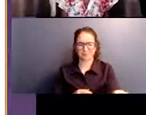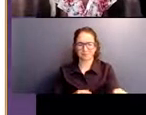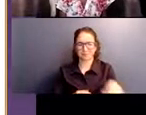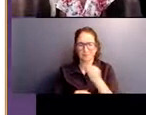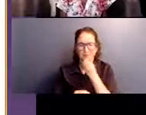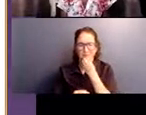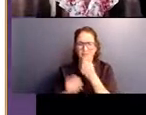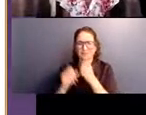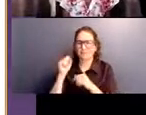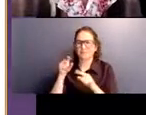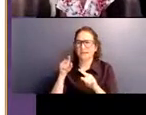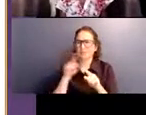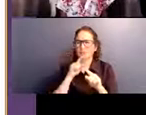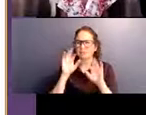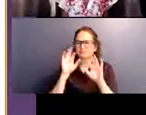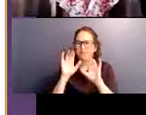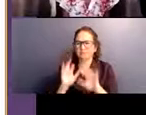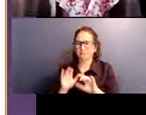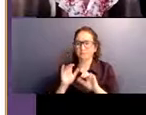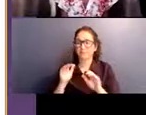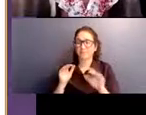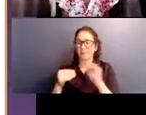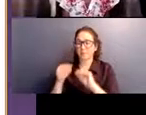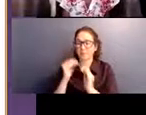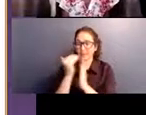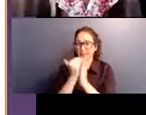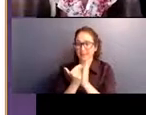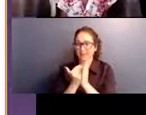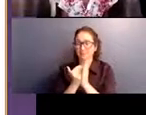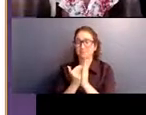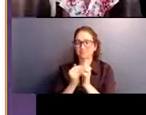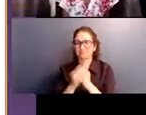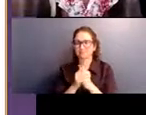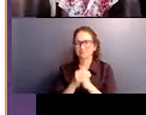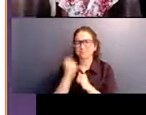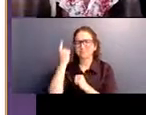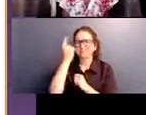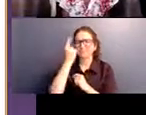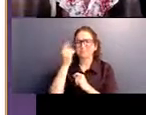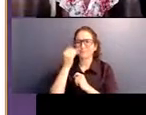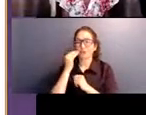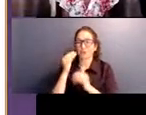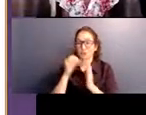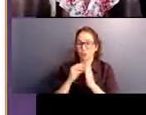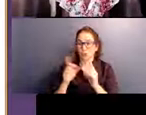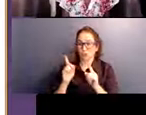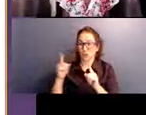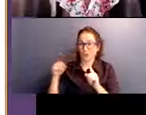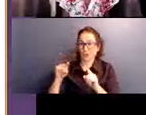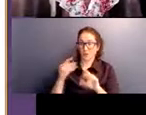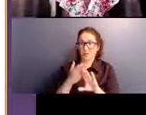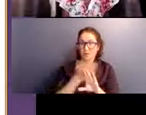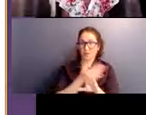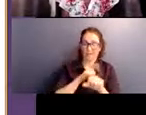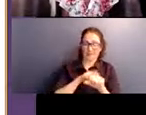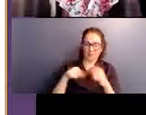together that movement lesson, certainly consider where the students were the last time you